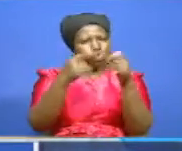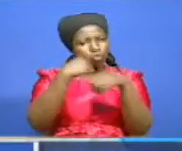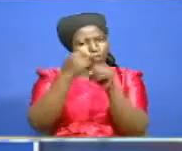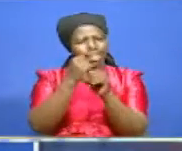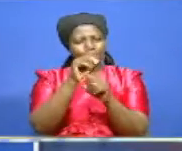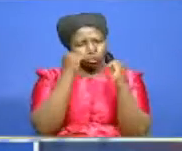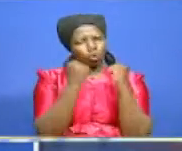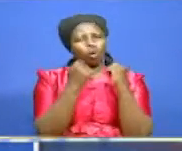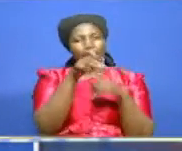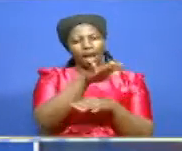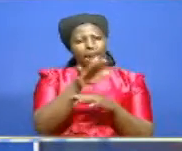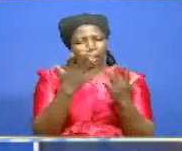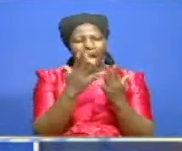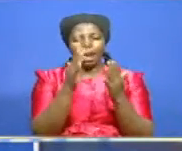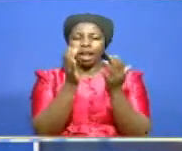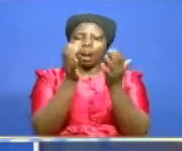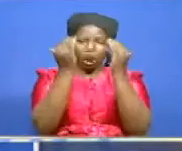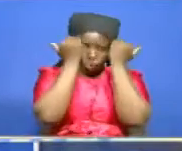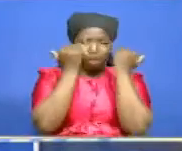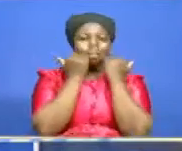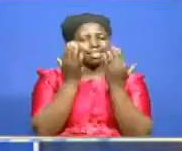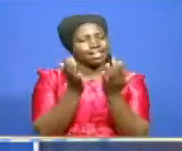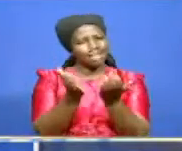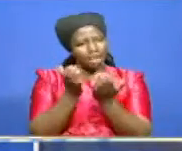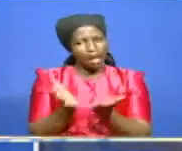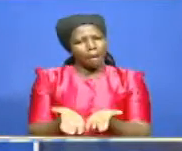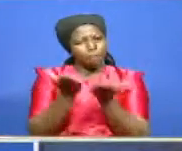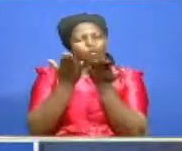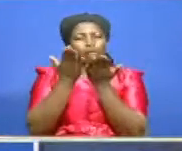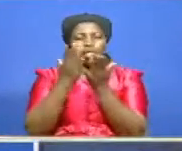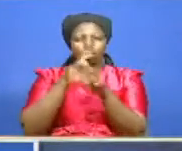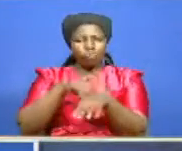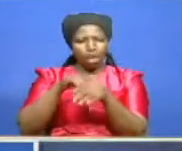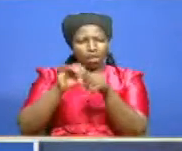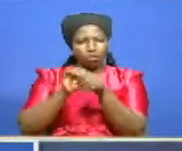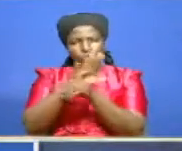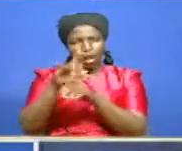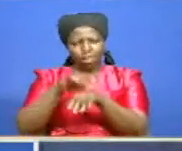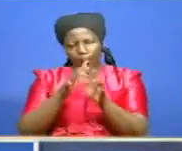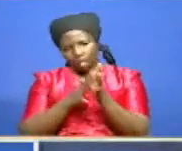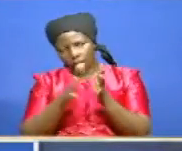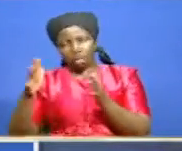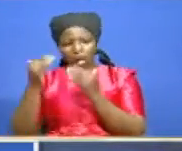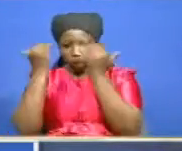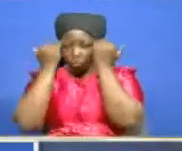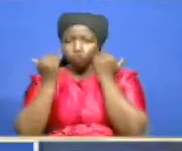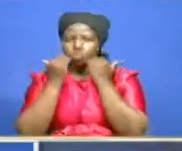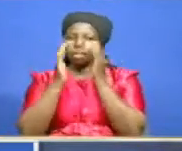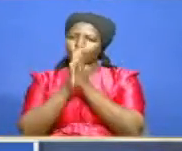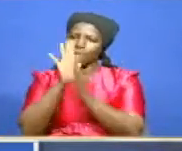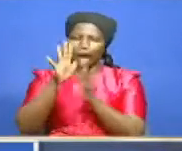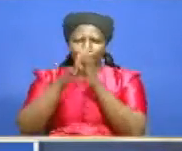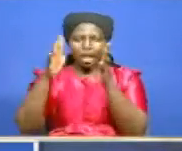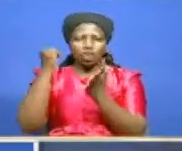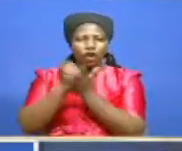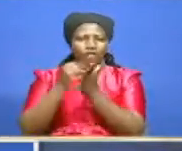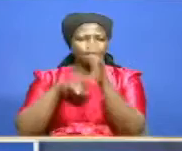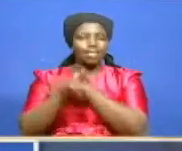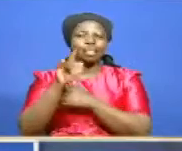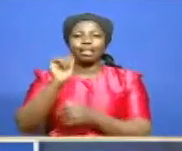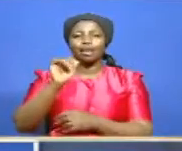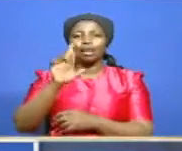where the court needs improving throughout the COVID-19 pandemic. The court, with its headquarters in Arusha, Tanzania,